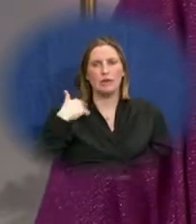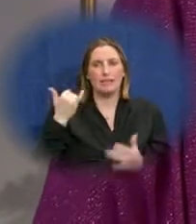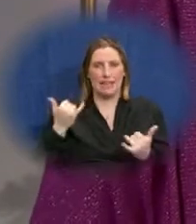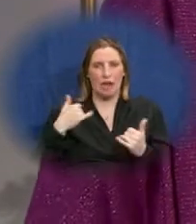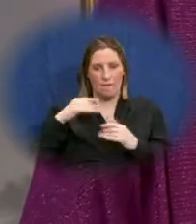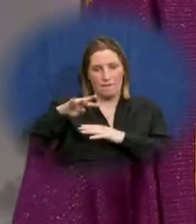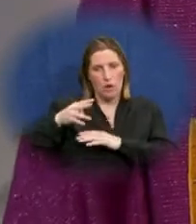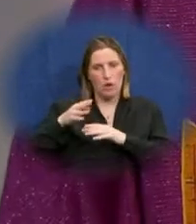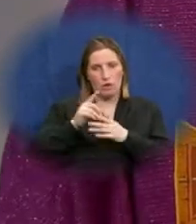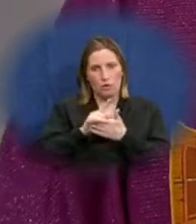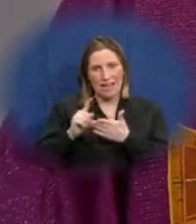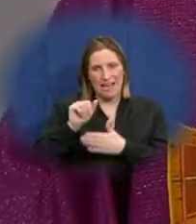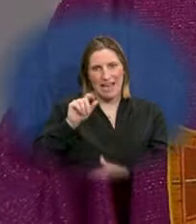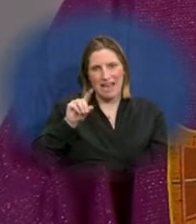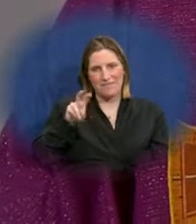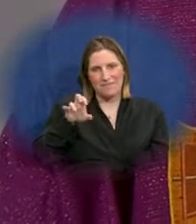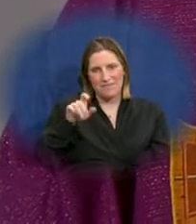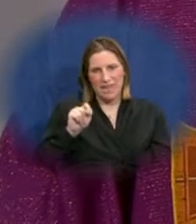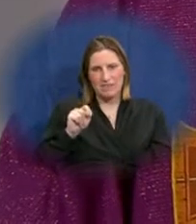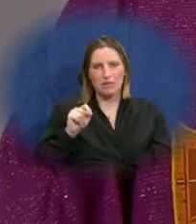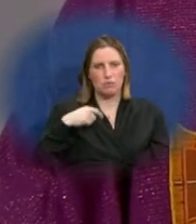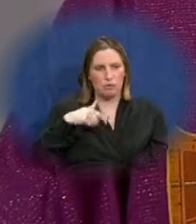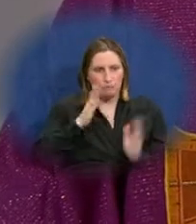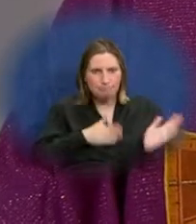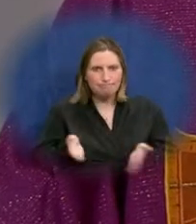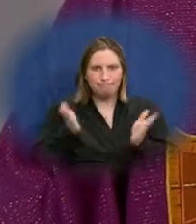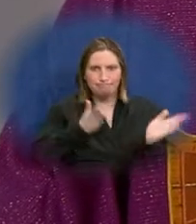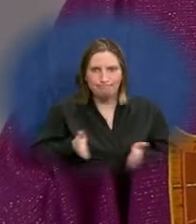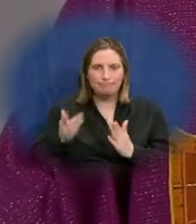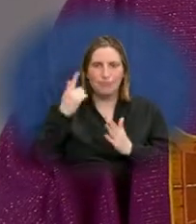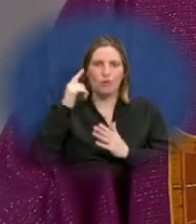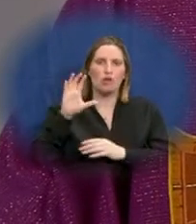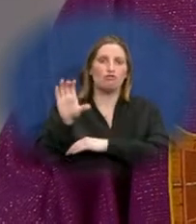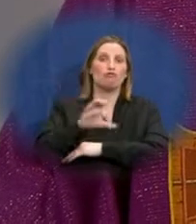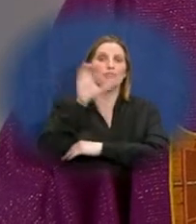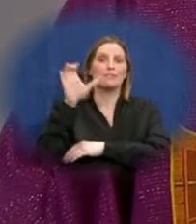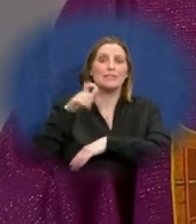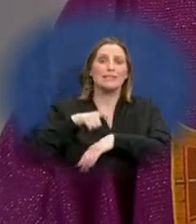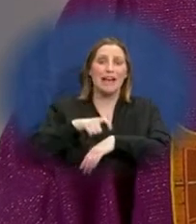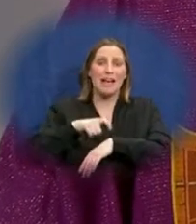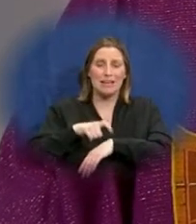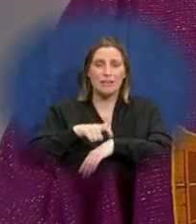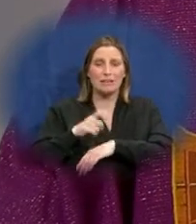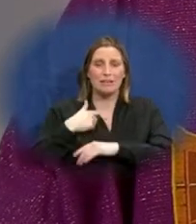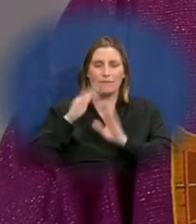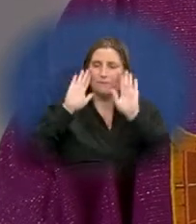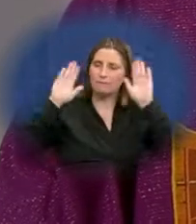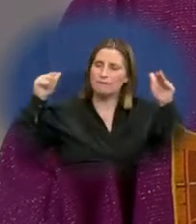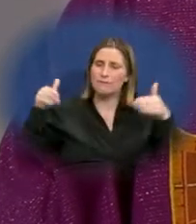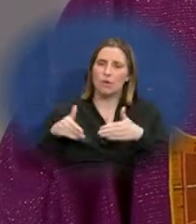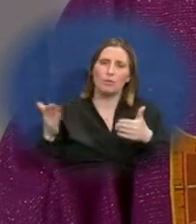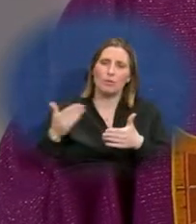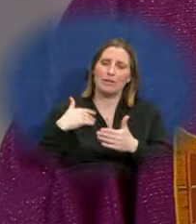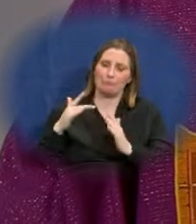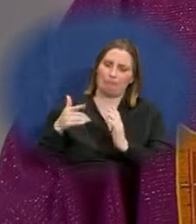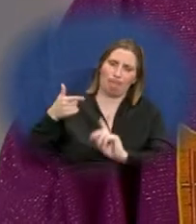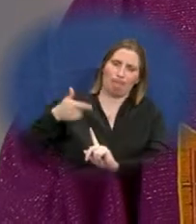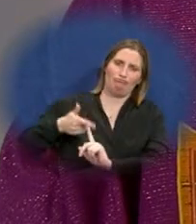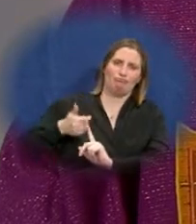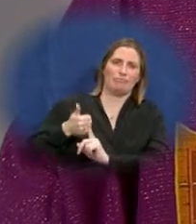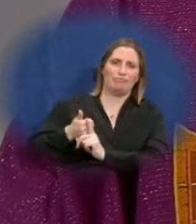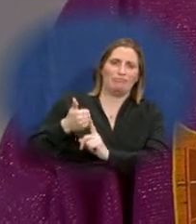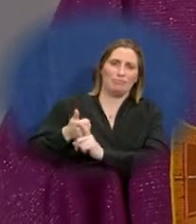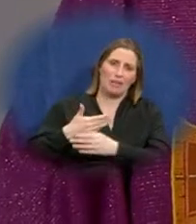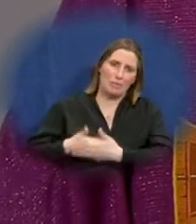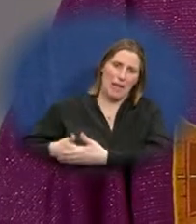this fourth week of Advent and prepare again for the great festival of Christmas, that obviously the focus is on this Christ child, the Son